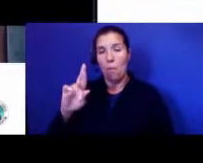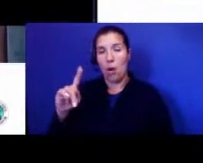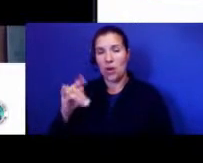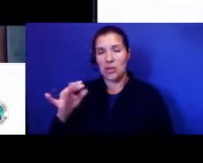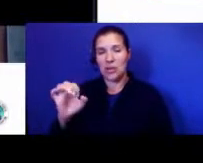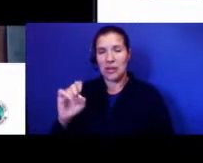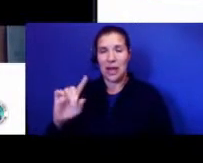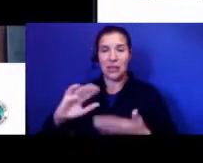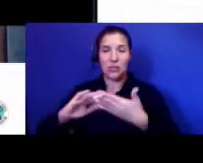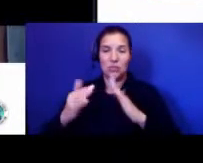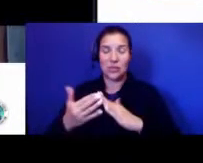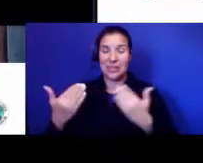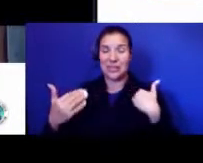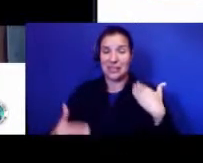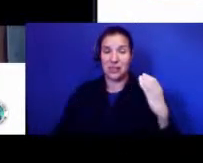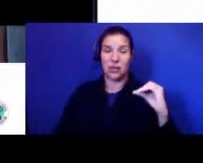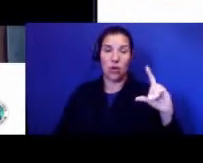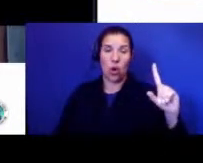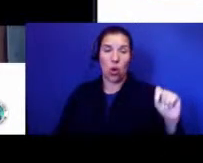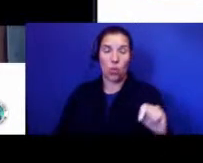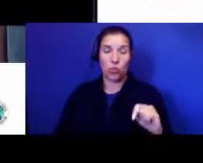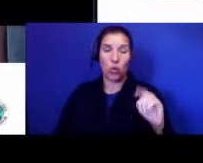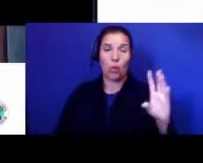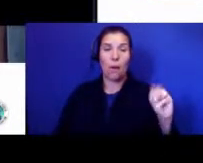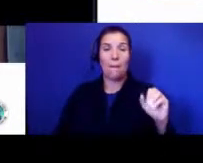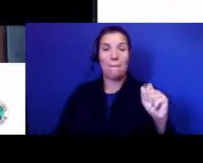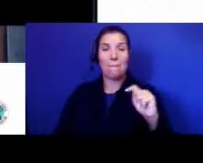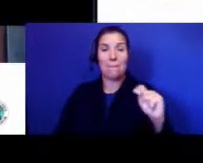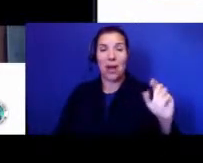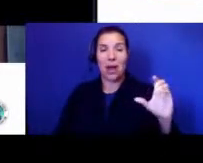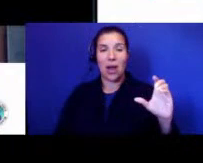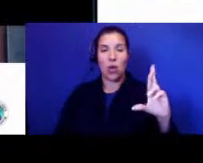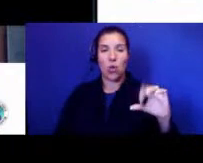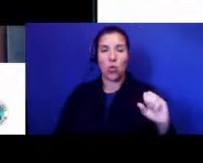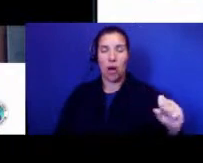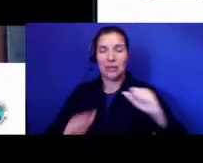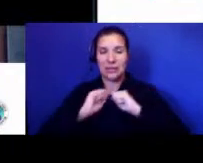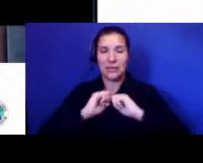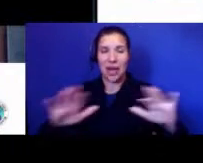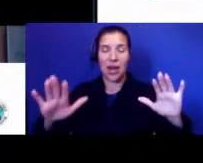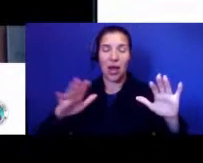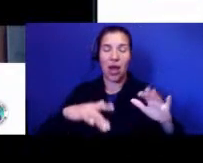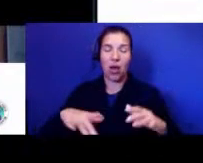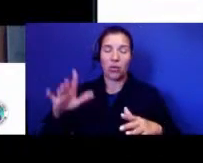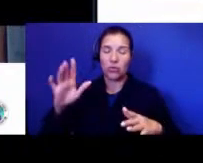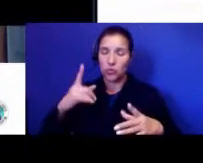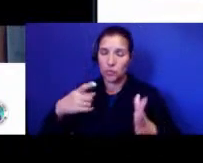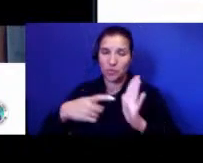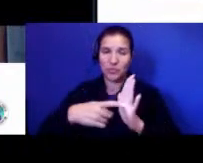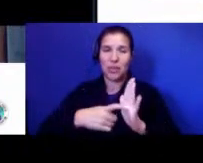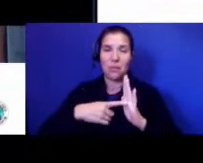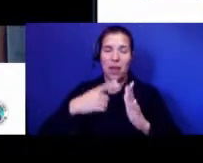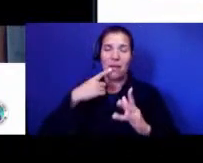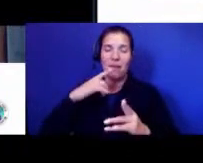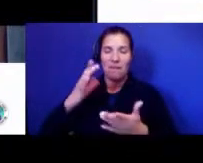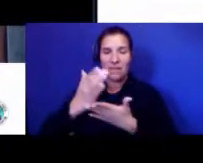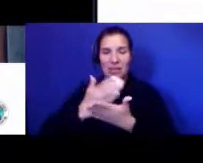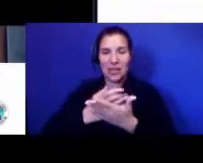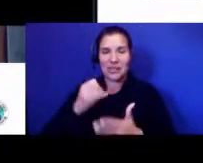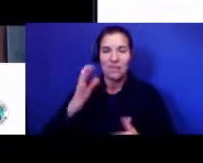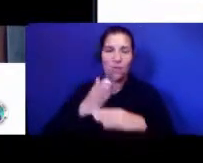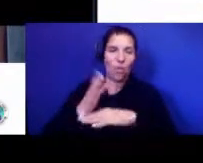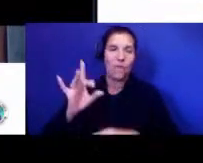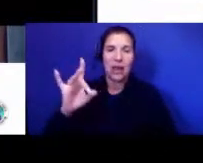October, Texas legislator Matt Krause sent out a demand to all school districts to investigate a list of over 800 books in